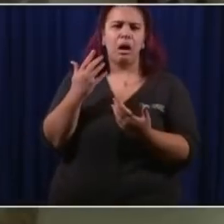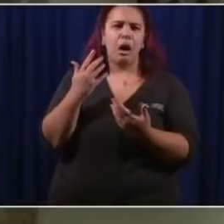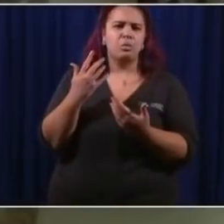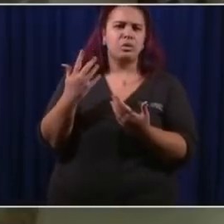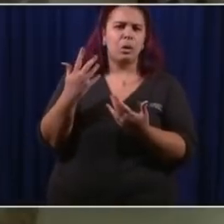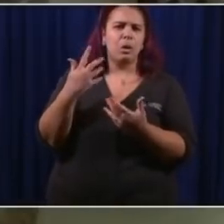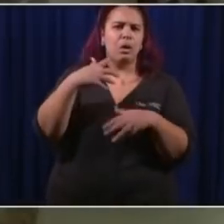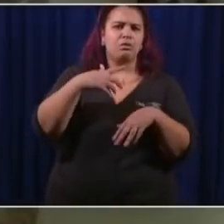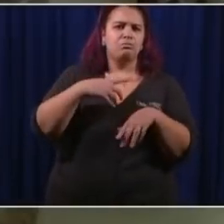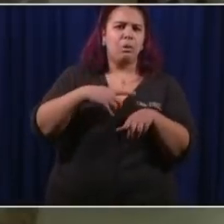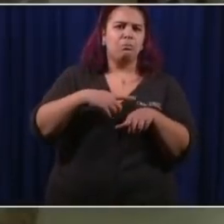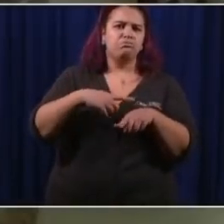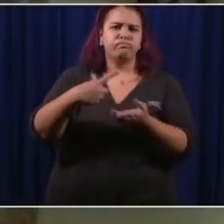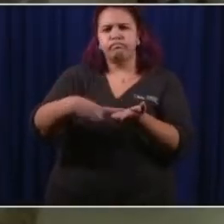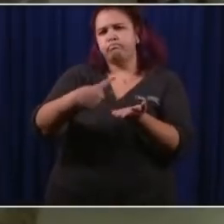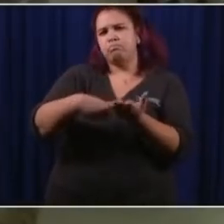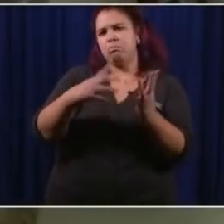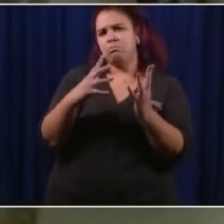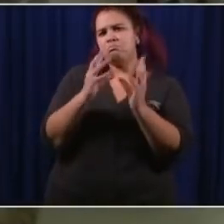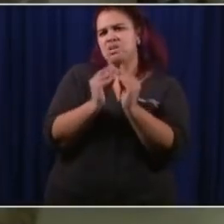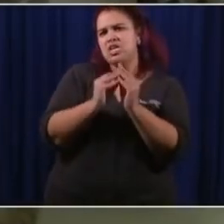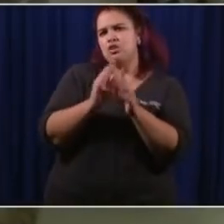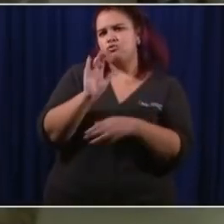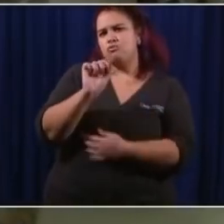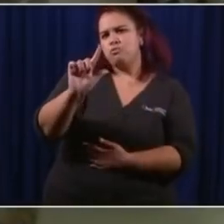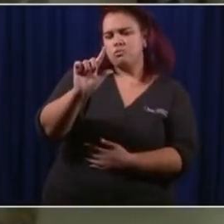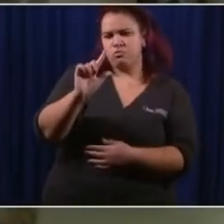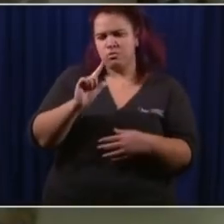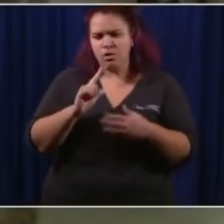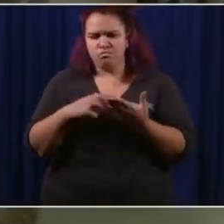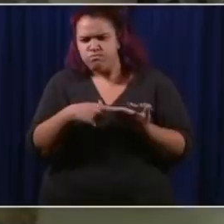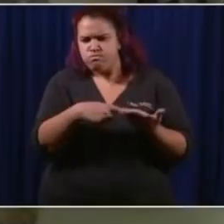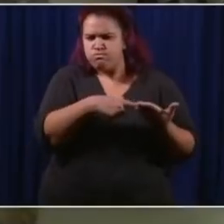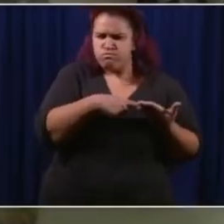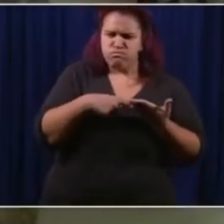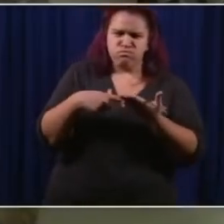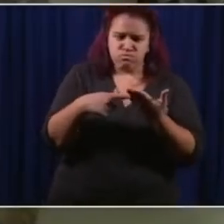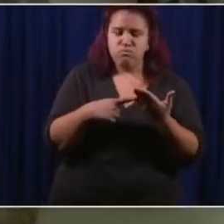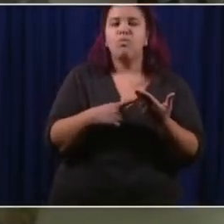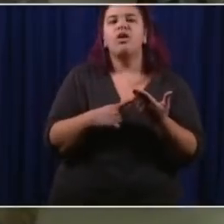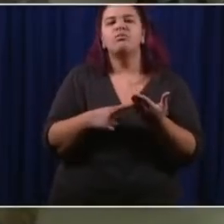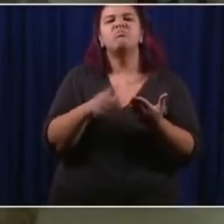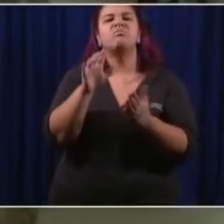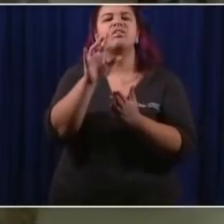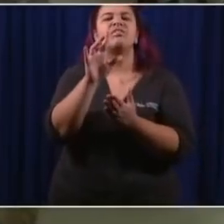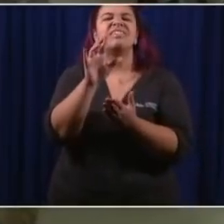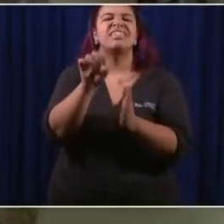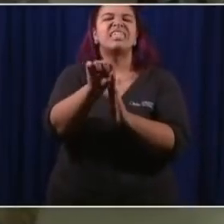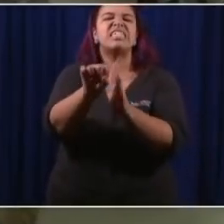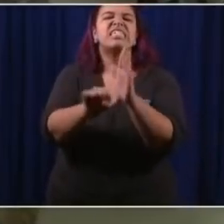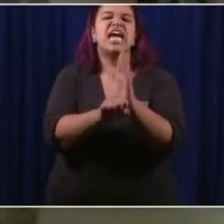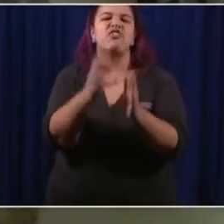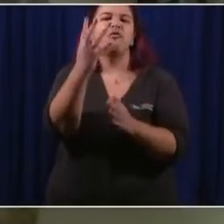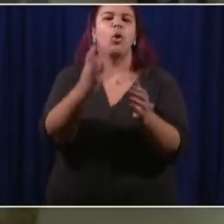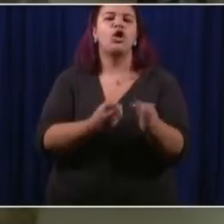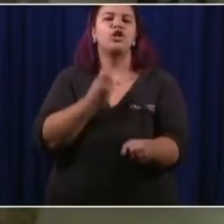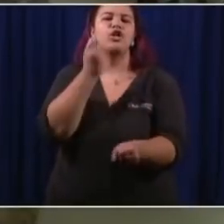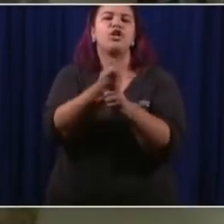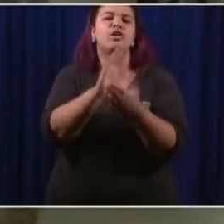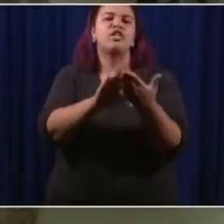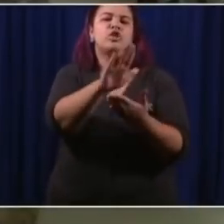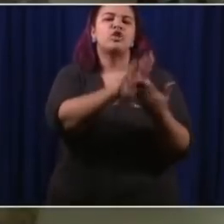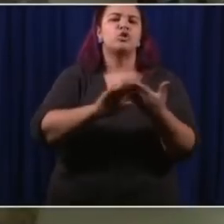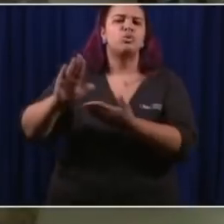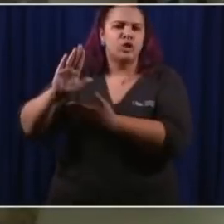to talk with our university presidents of our state four-year institutions. We went through that. We talked a